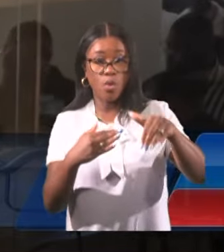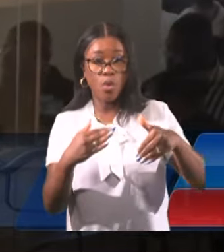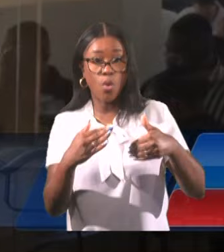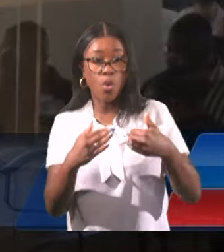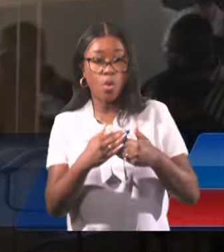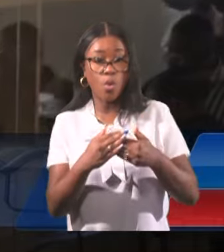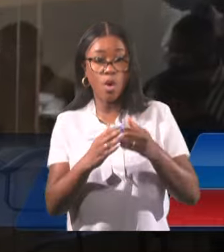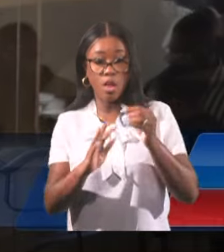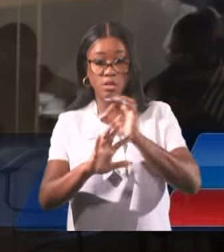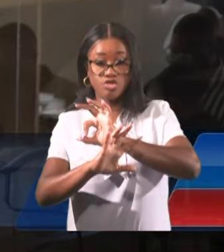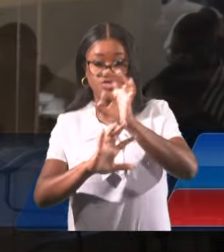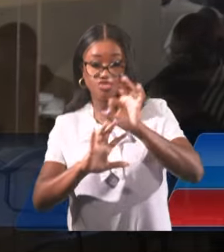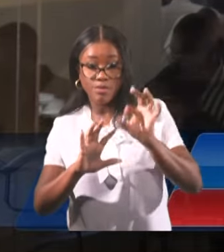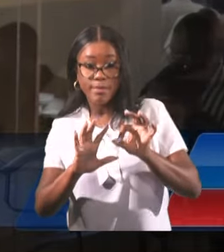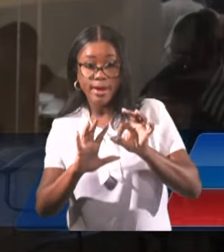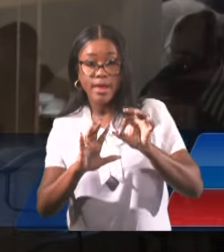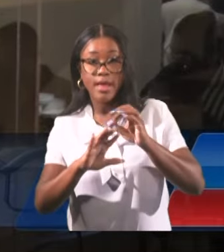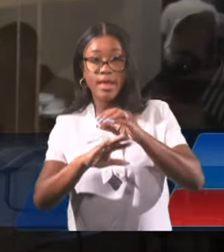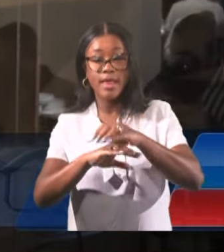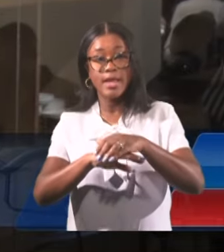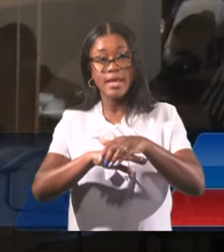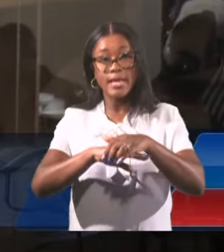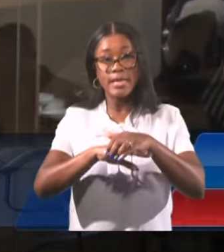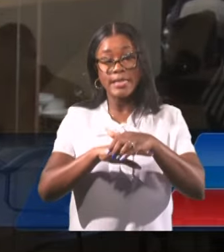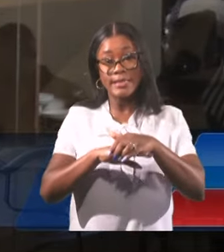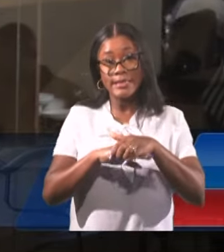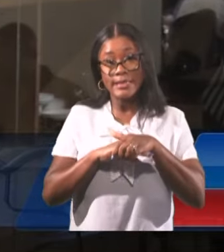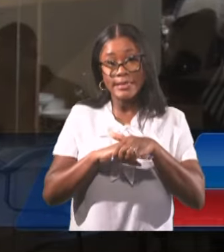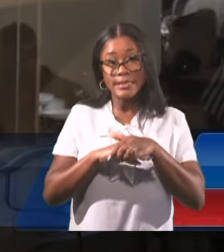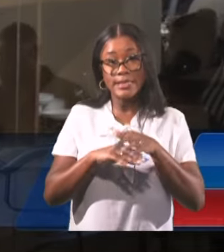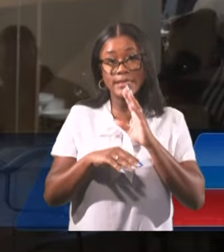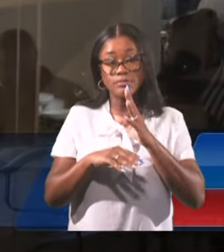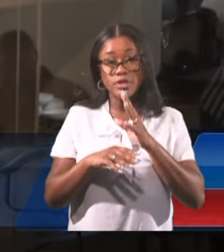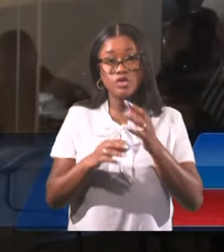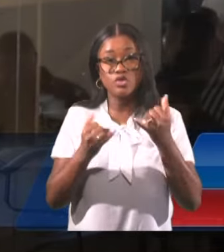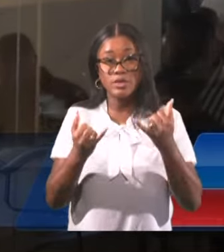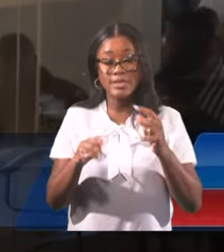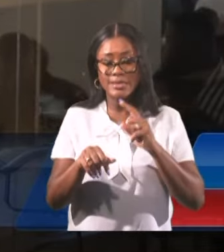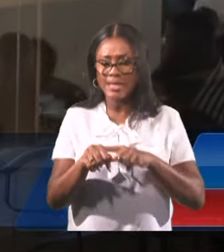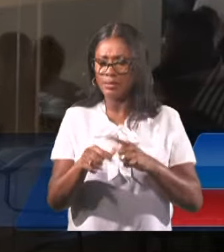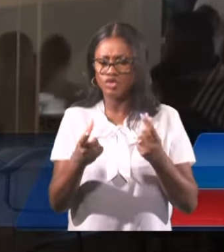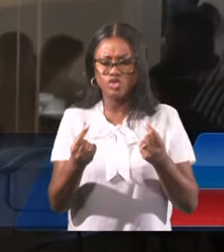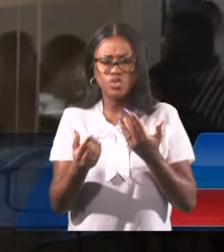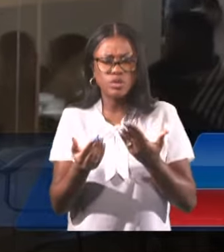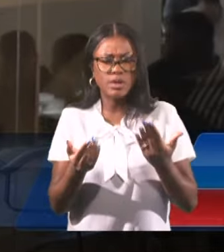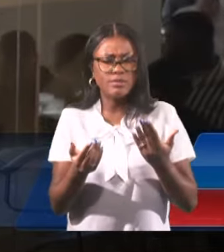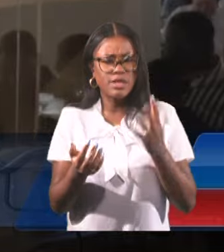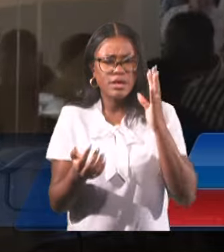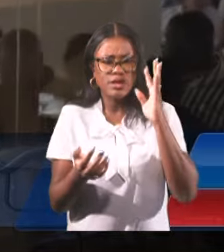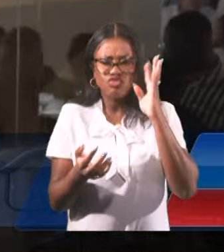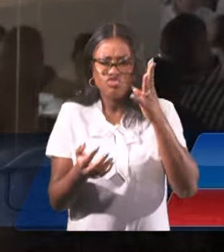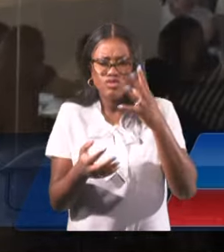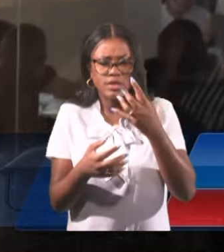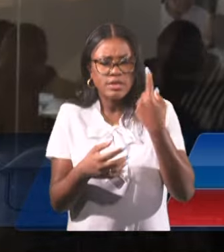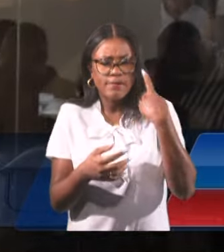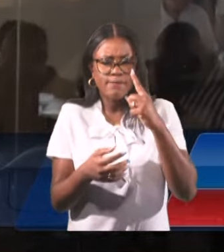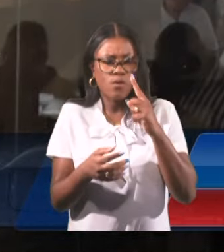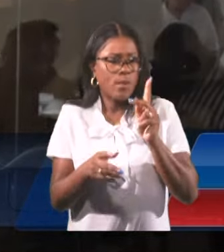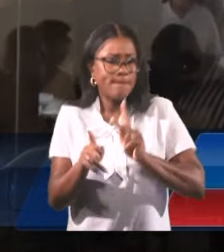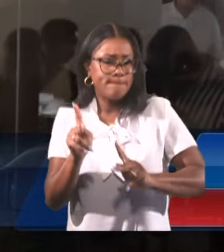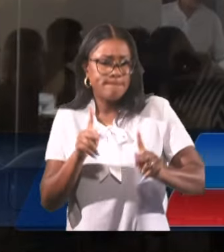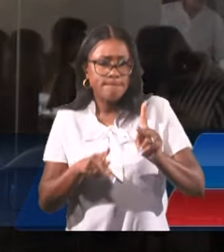English-speaking Caribbean, it was time for us to do something of our own, something created by and for the